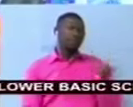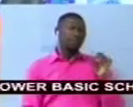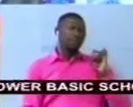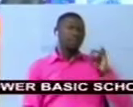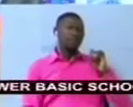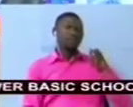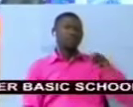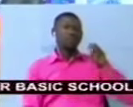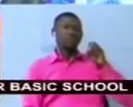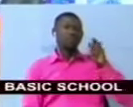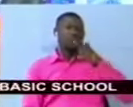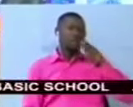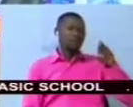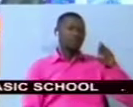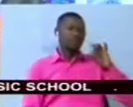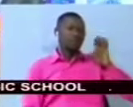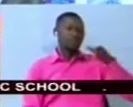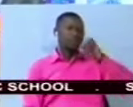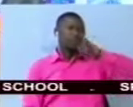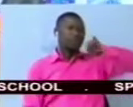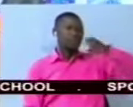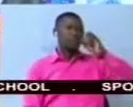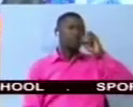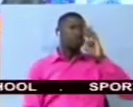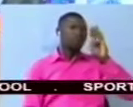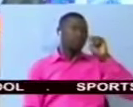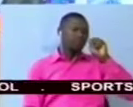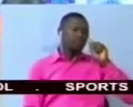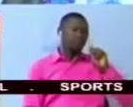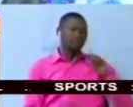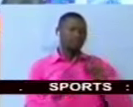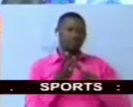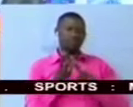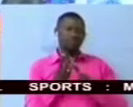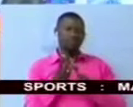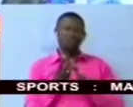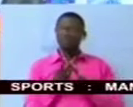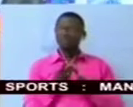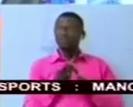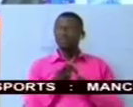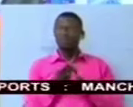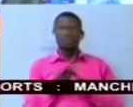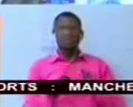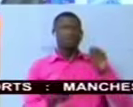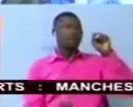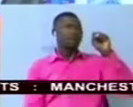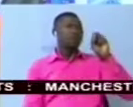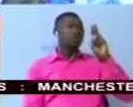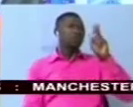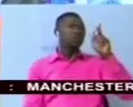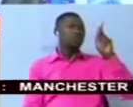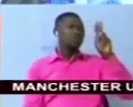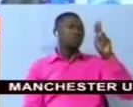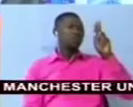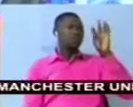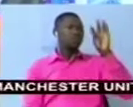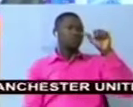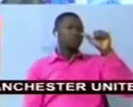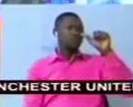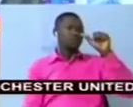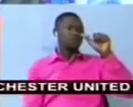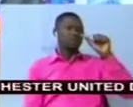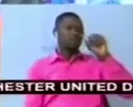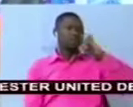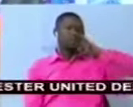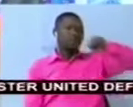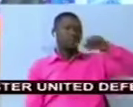Sukuta Sukuta Sambo. Sukuta Sambo. Is it Jamme or Sambo? Wabakao biki ganyo. Sukuta Sambo. Jamme. Sukuta